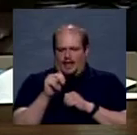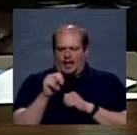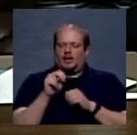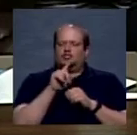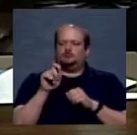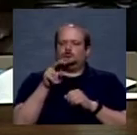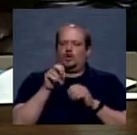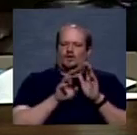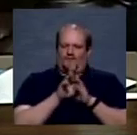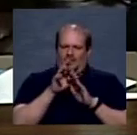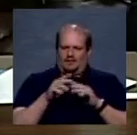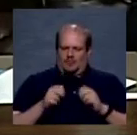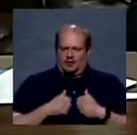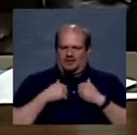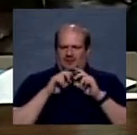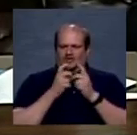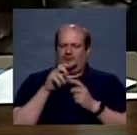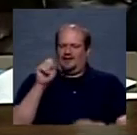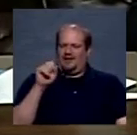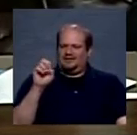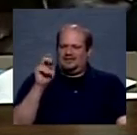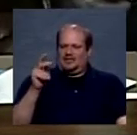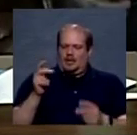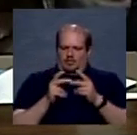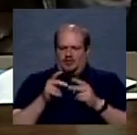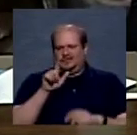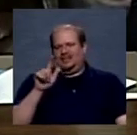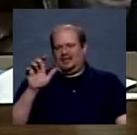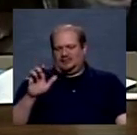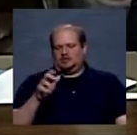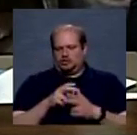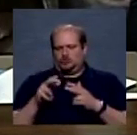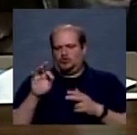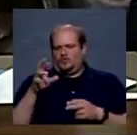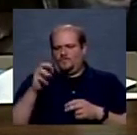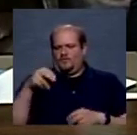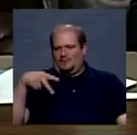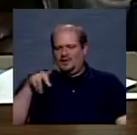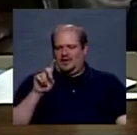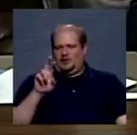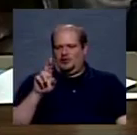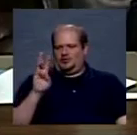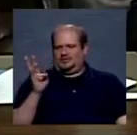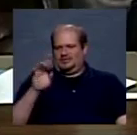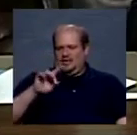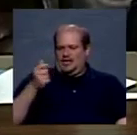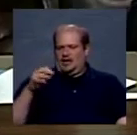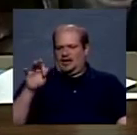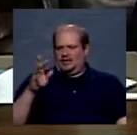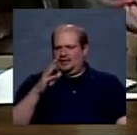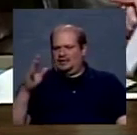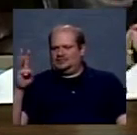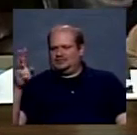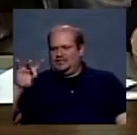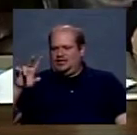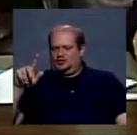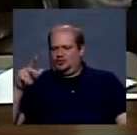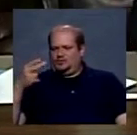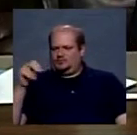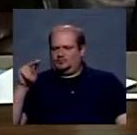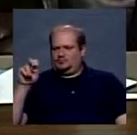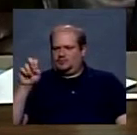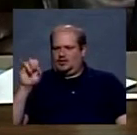planned residential district titled SCK Place LLC, short form PDR, located at 6819 to 6823 Honeysuckle